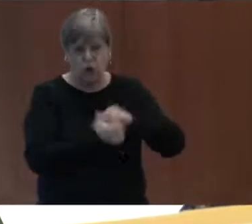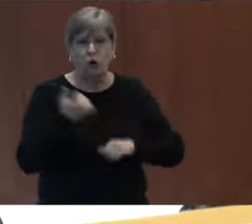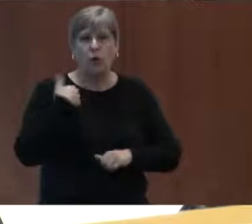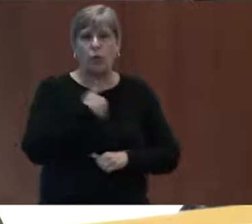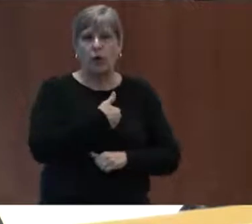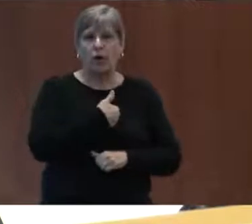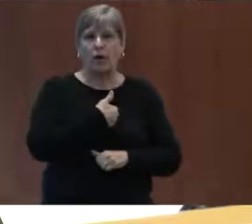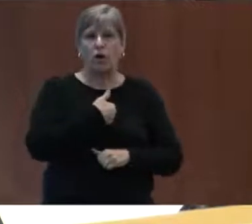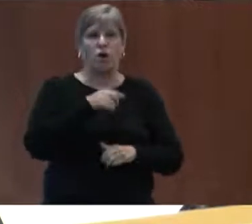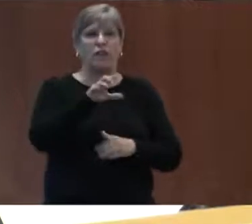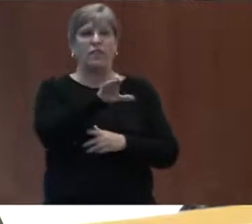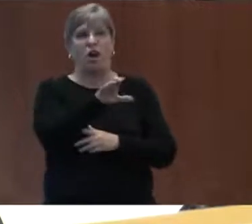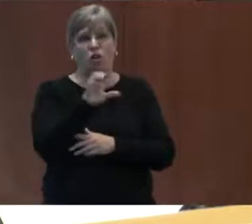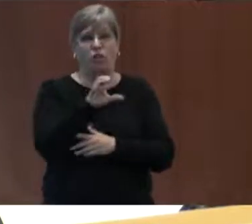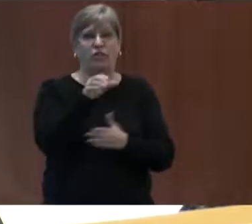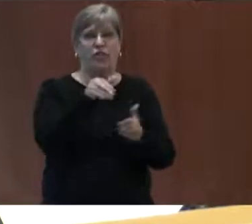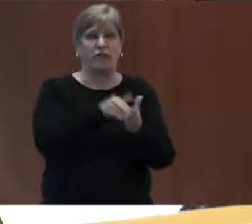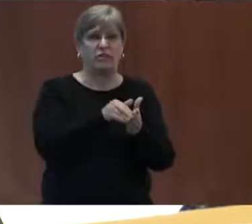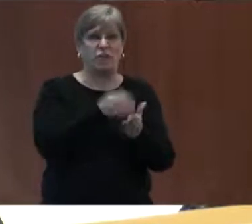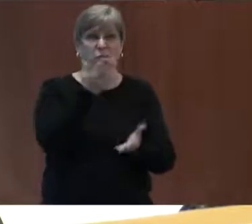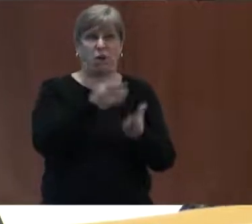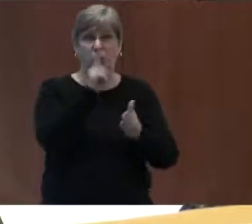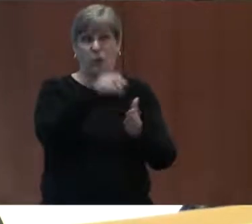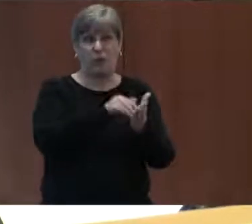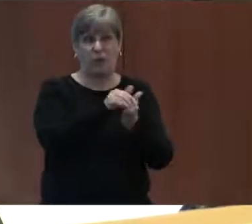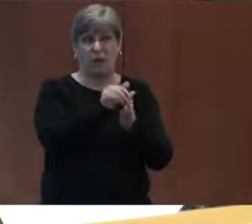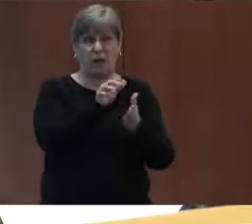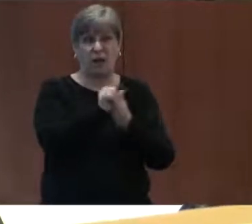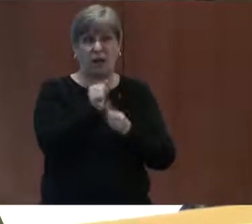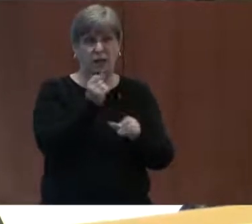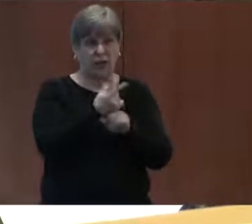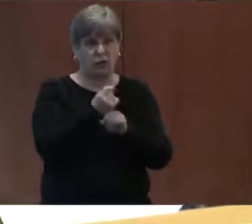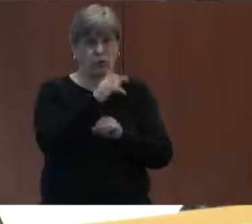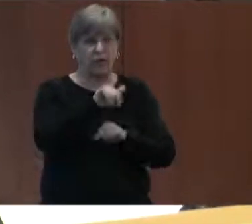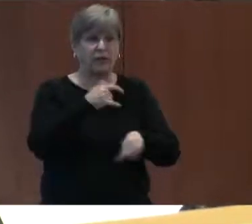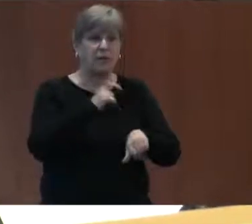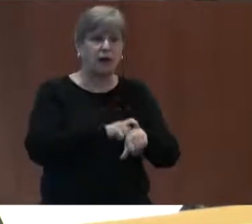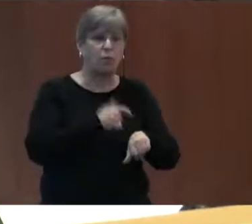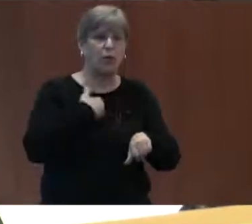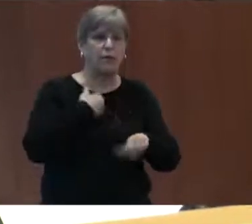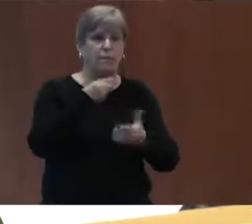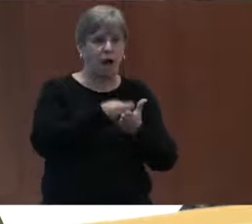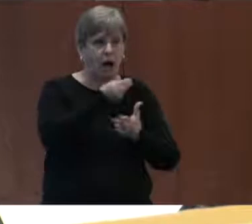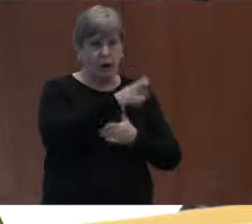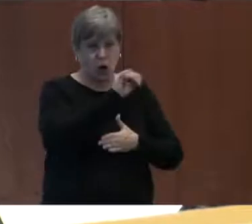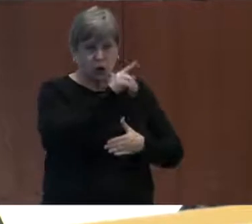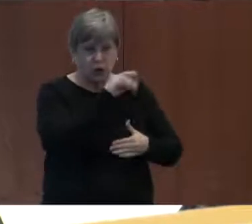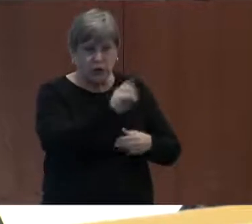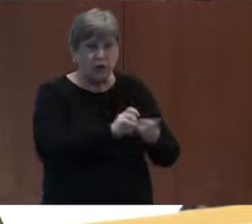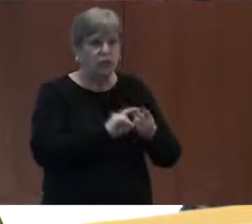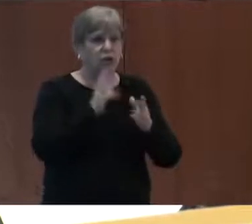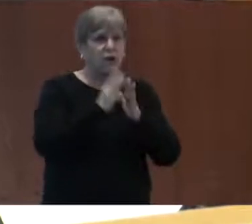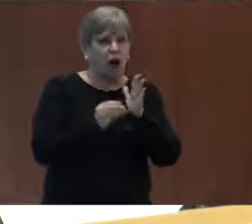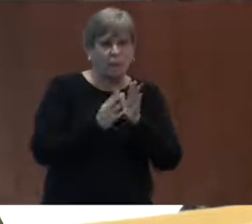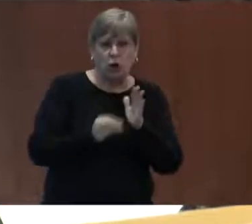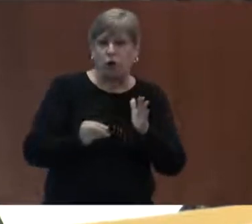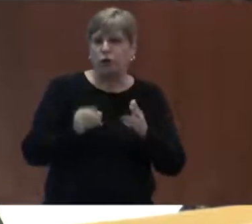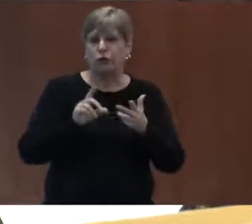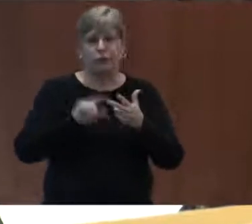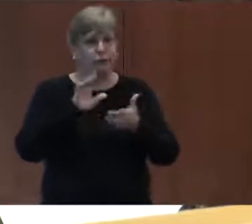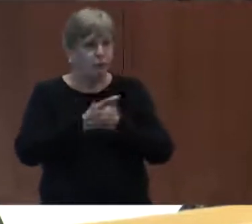in the hundreds of thousands, probably closer to $1 million annually by the time we look at cartridges and copiers in schools